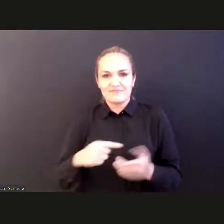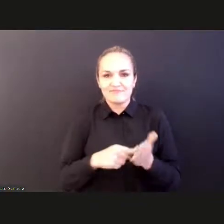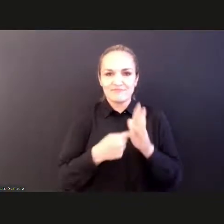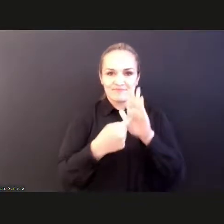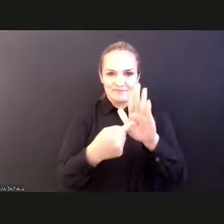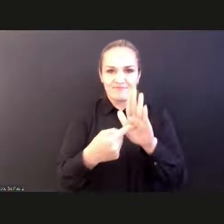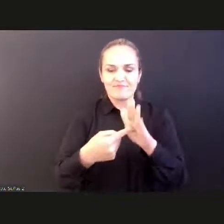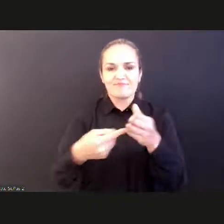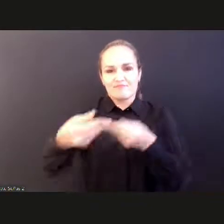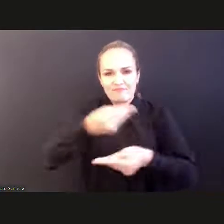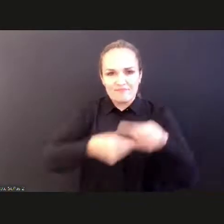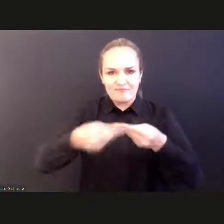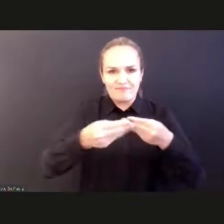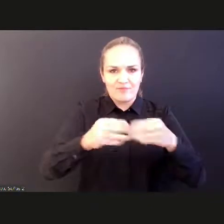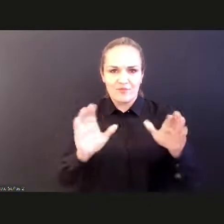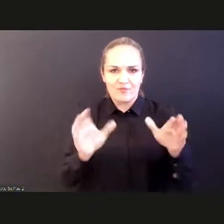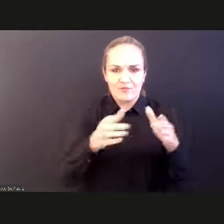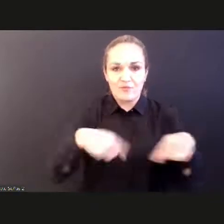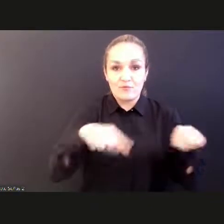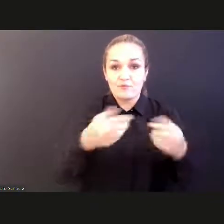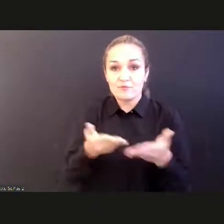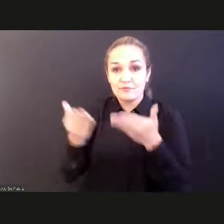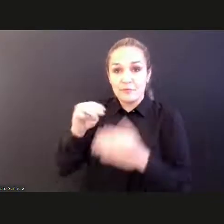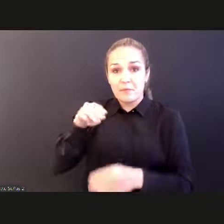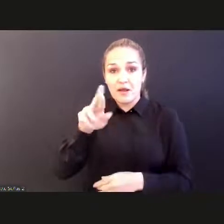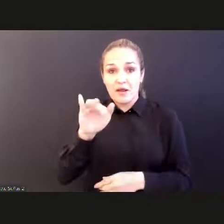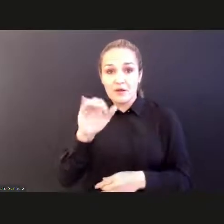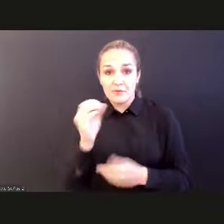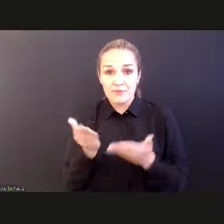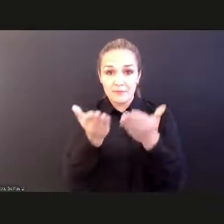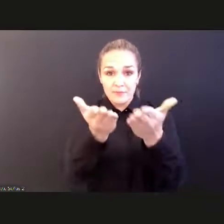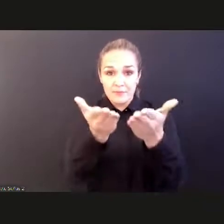that particular division. Please, Mario, the floor is yours.